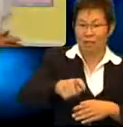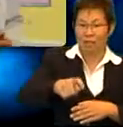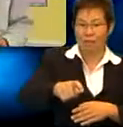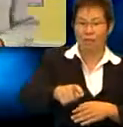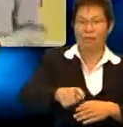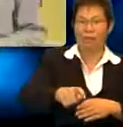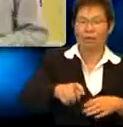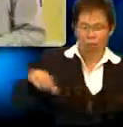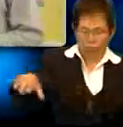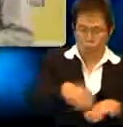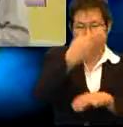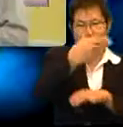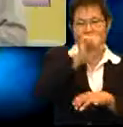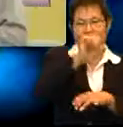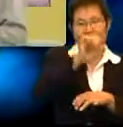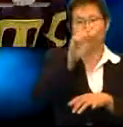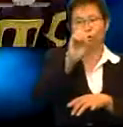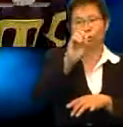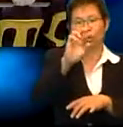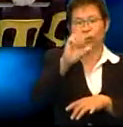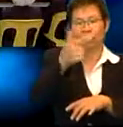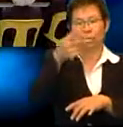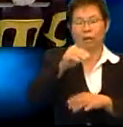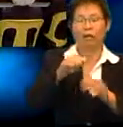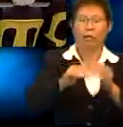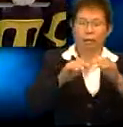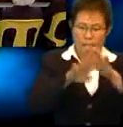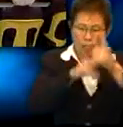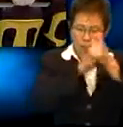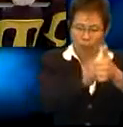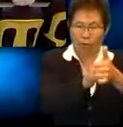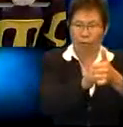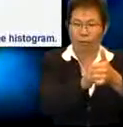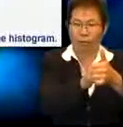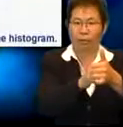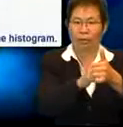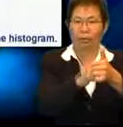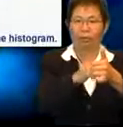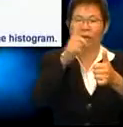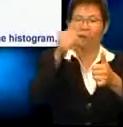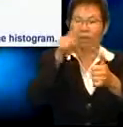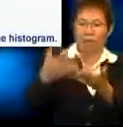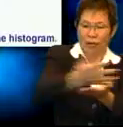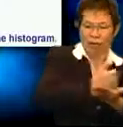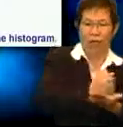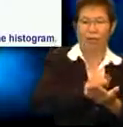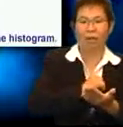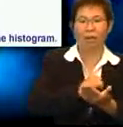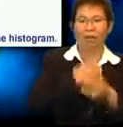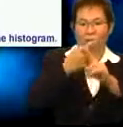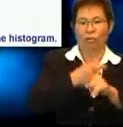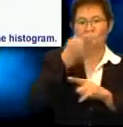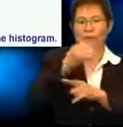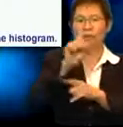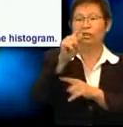And you need to construct a histogram based on the data collected. And I would like you to interpret